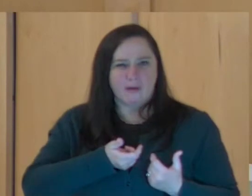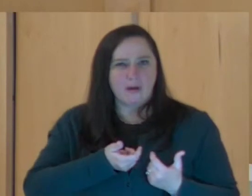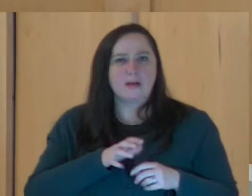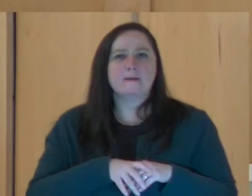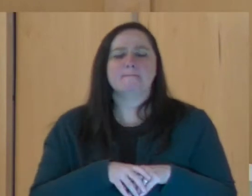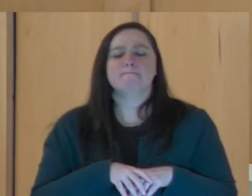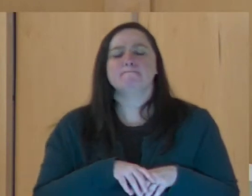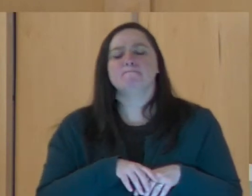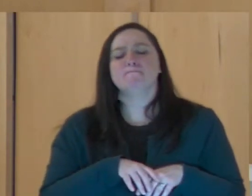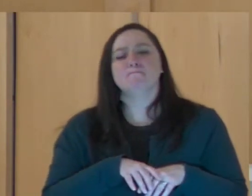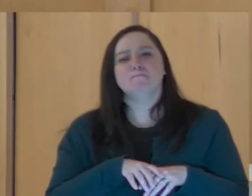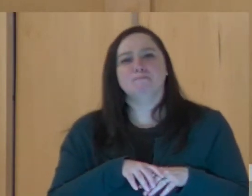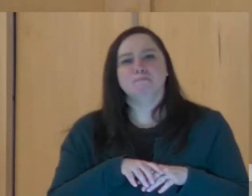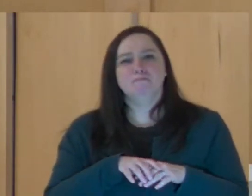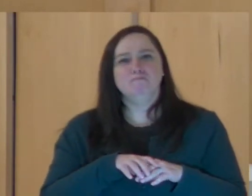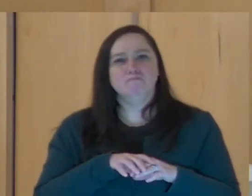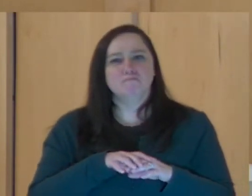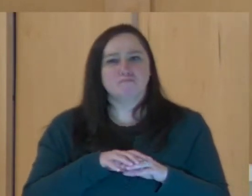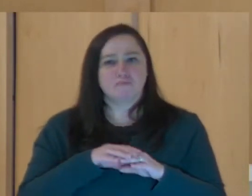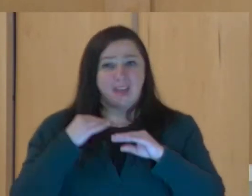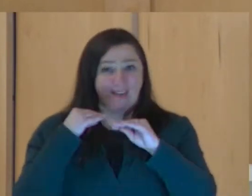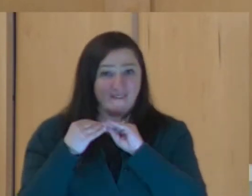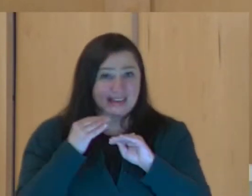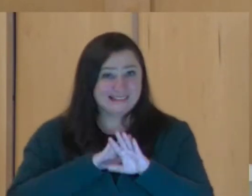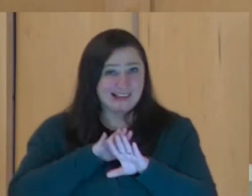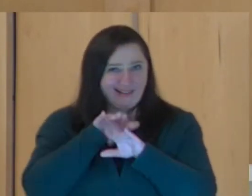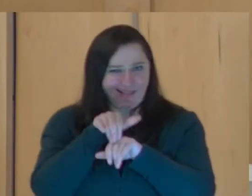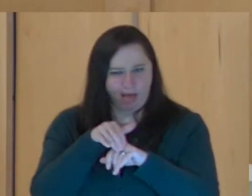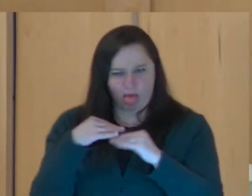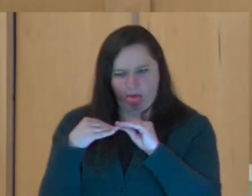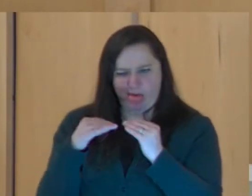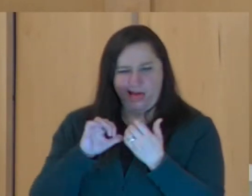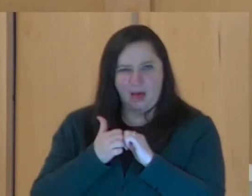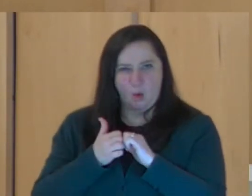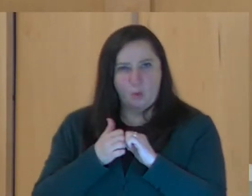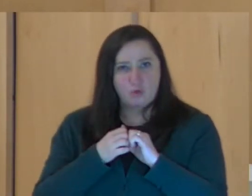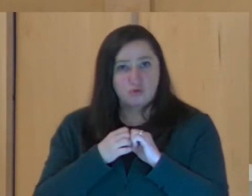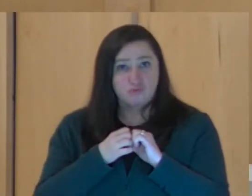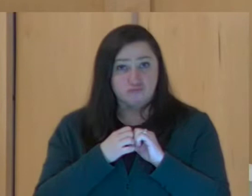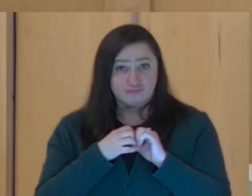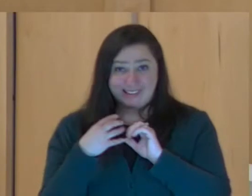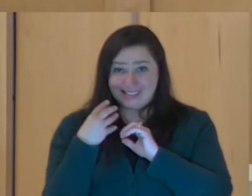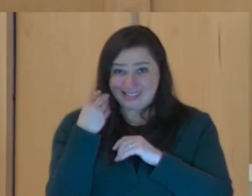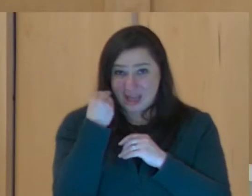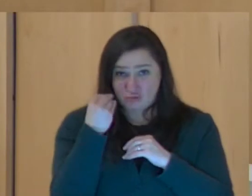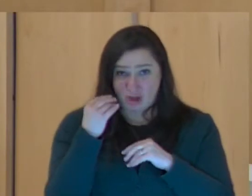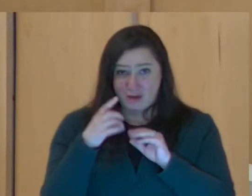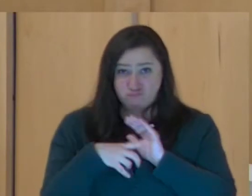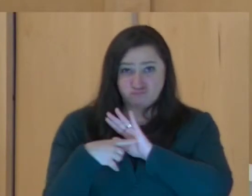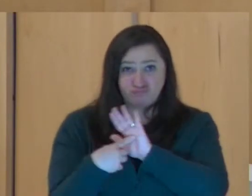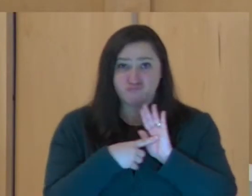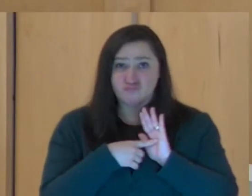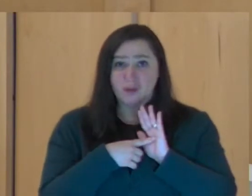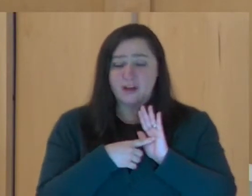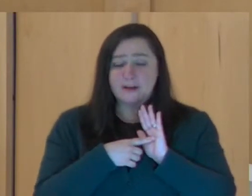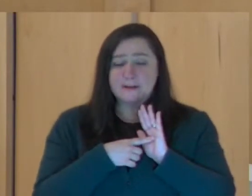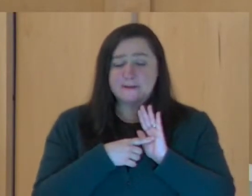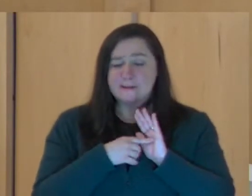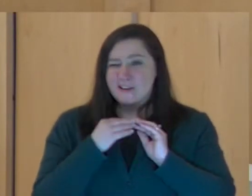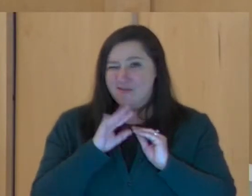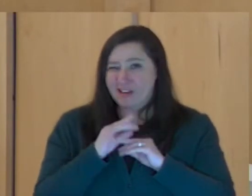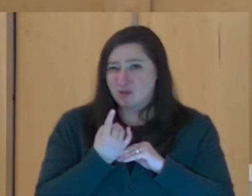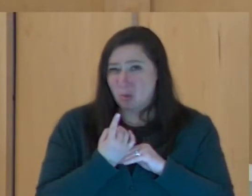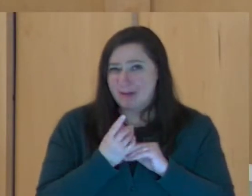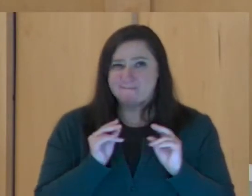Is fixing hypocrisy just a matter of fixing what's on the outside in your life? That's not going to really get